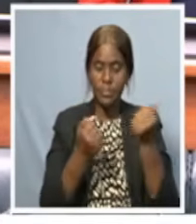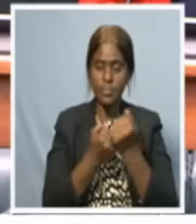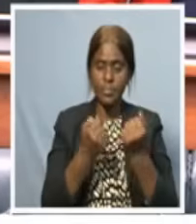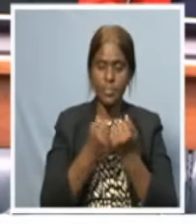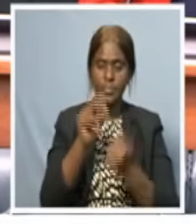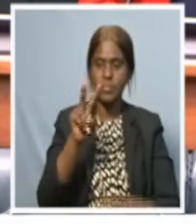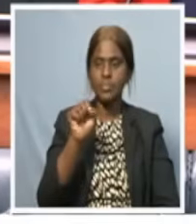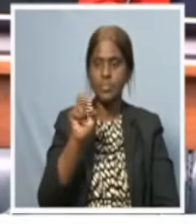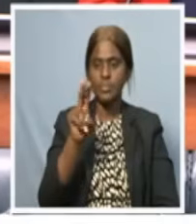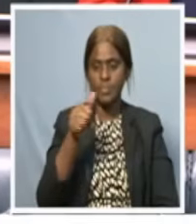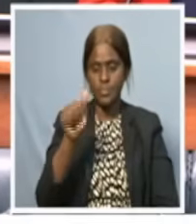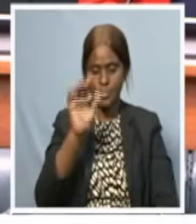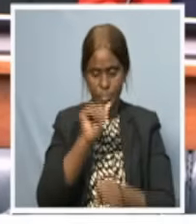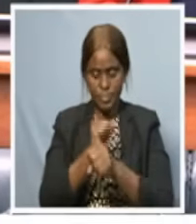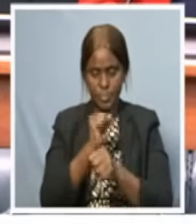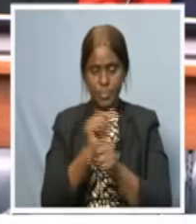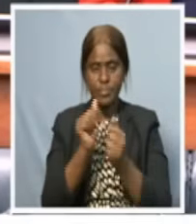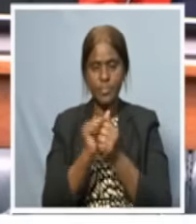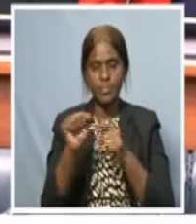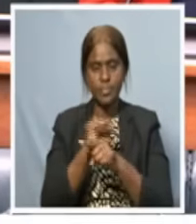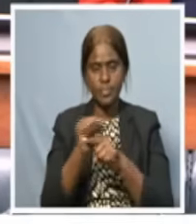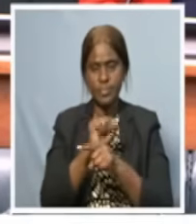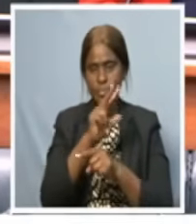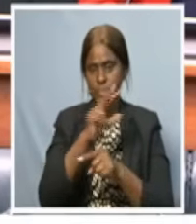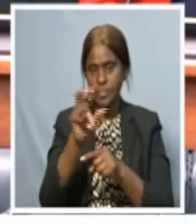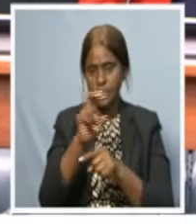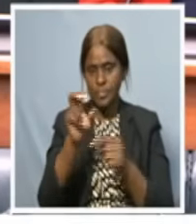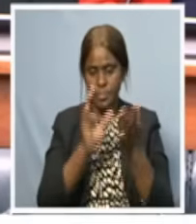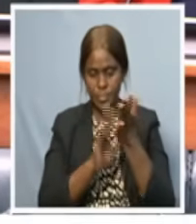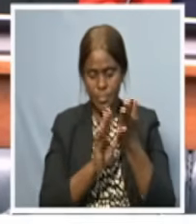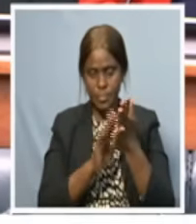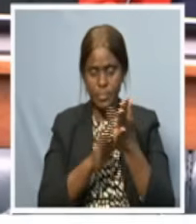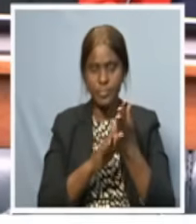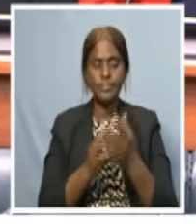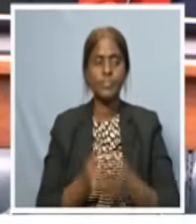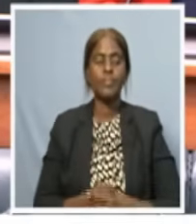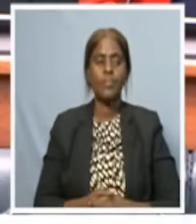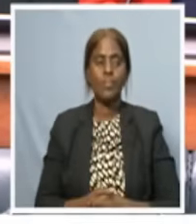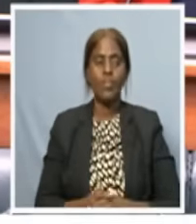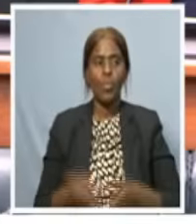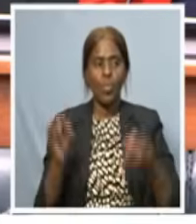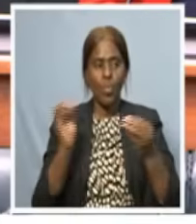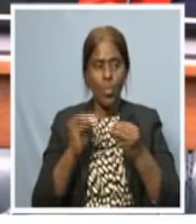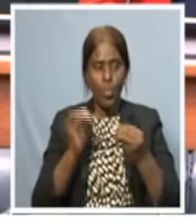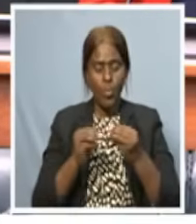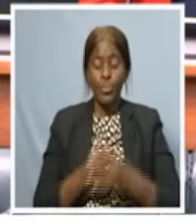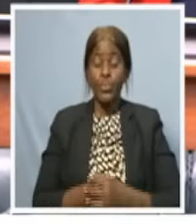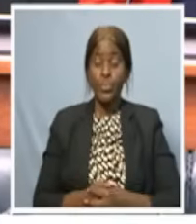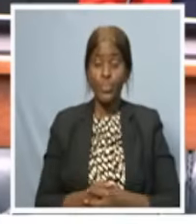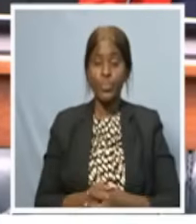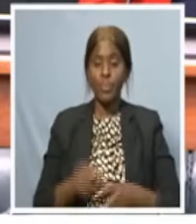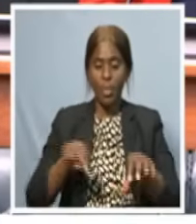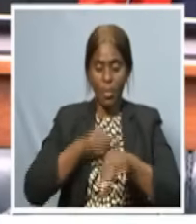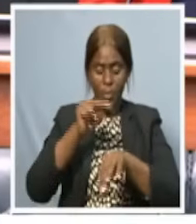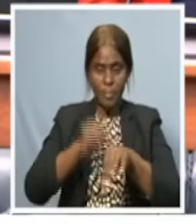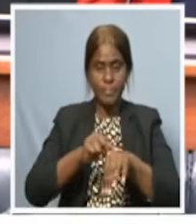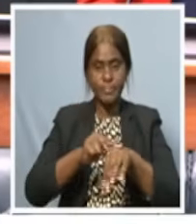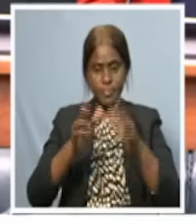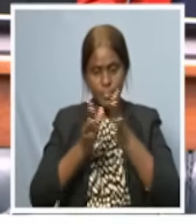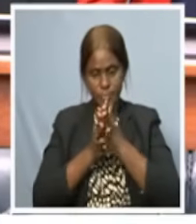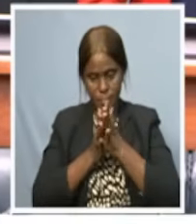support frameworks, and the training of 300 school corporates. Furthermore, the National